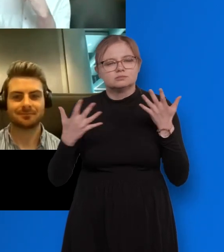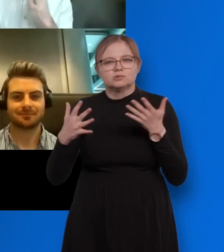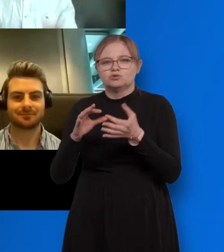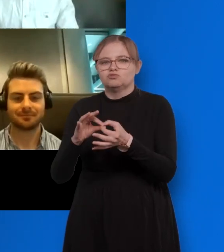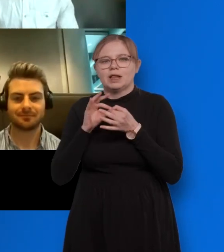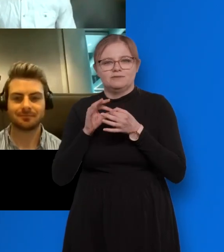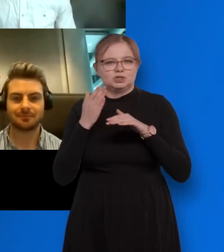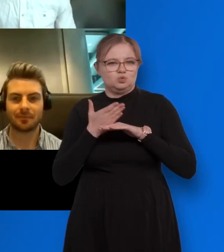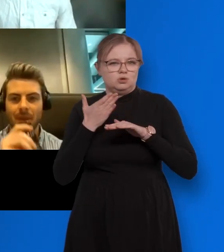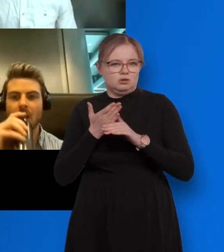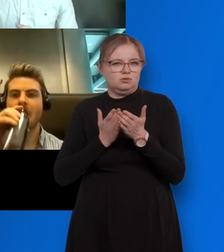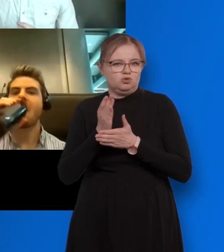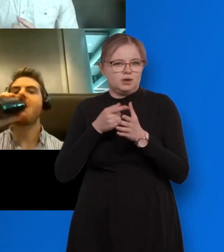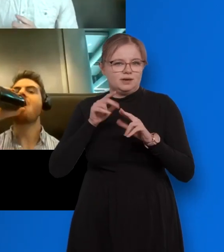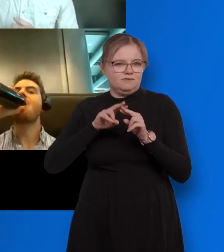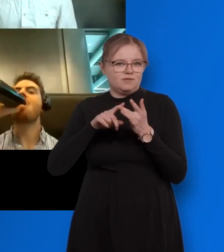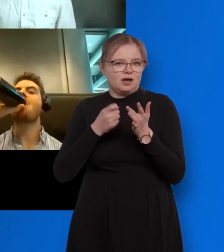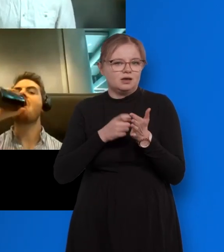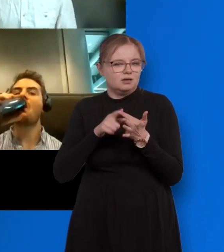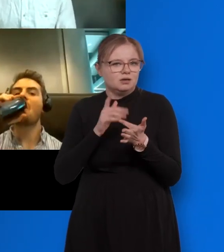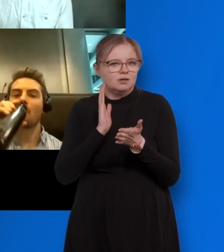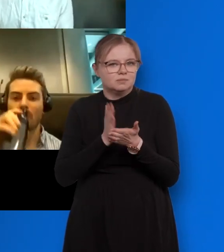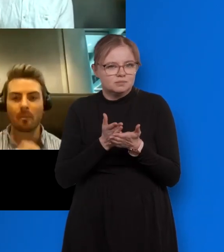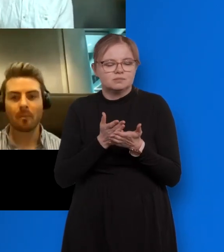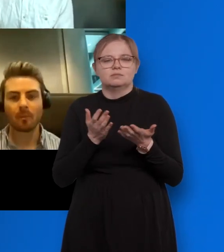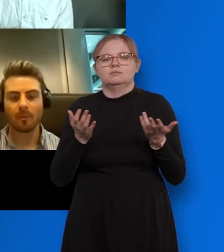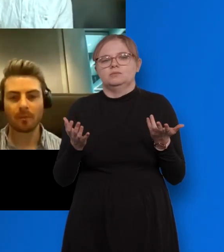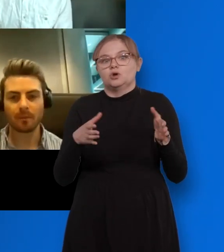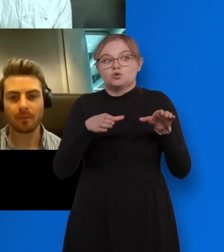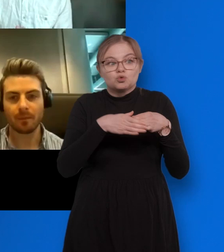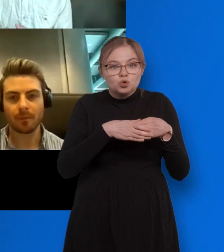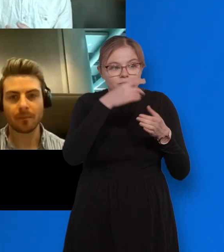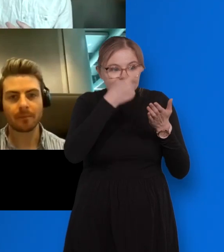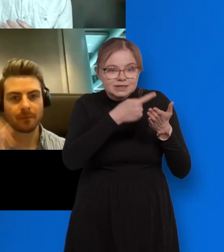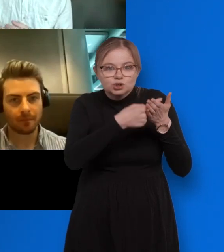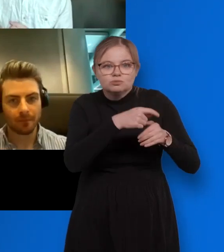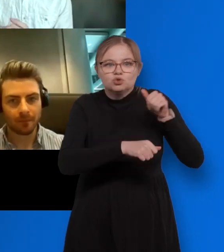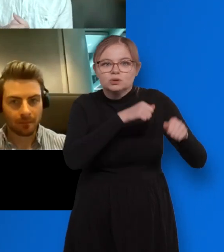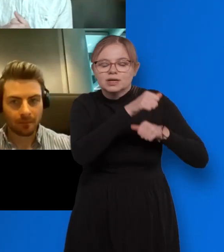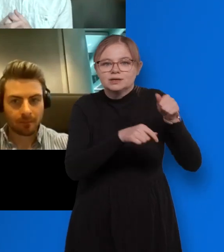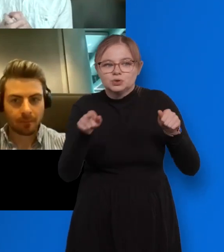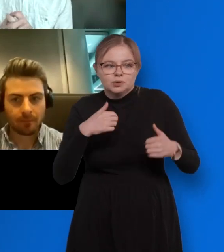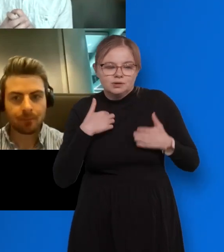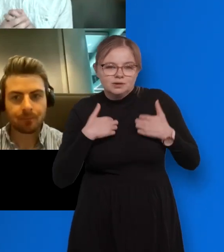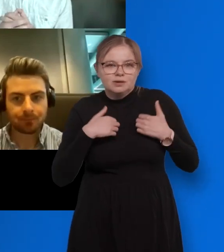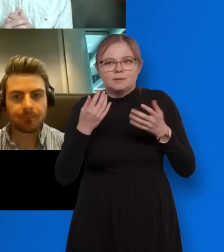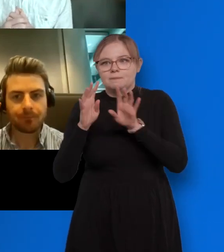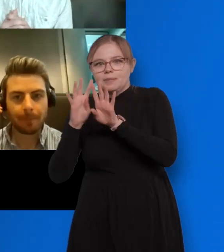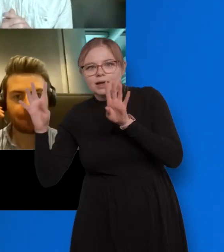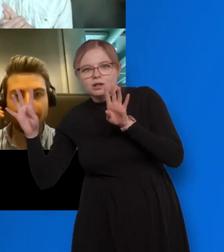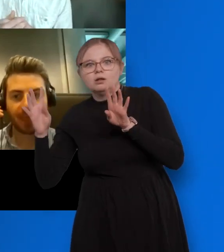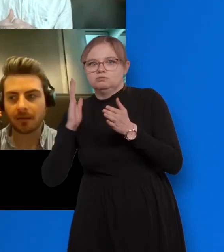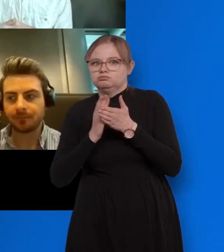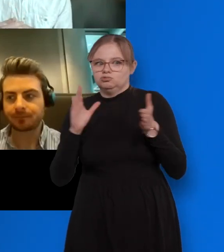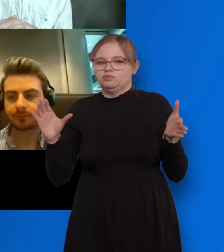much relevant work in AFIRE. Even the group decision-making processes that you're interested